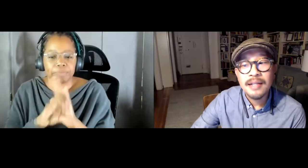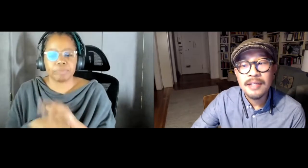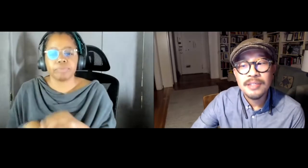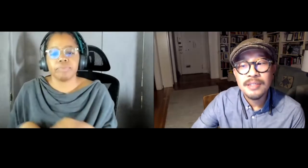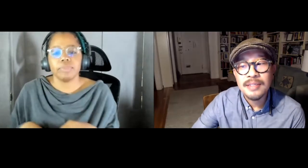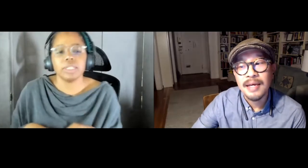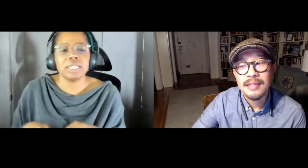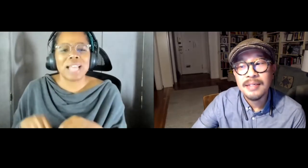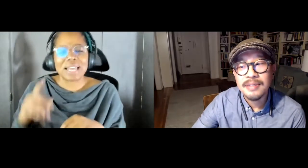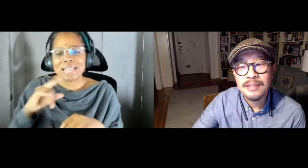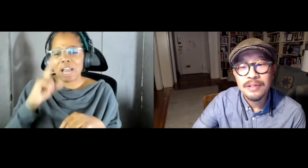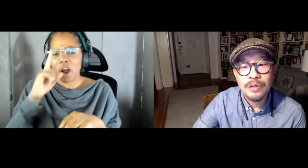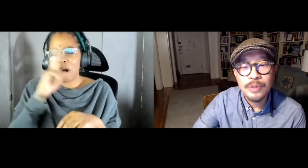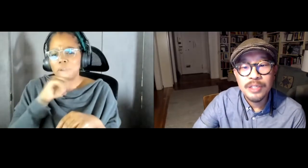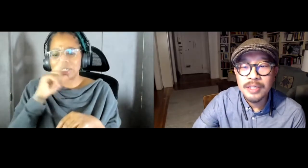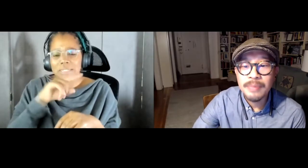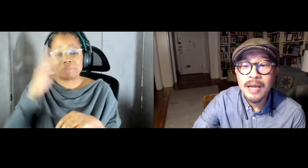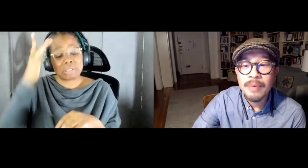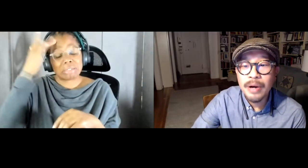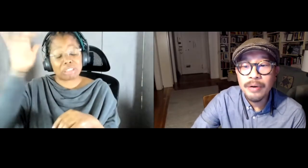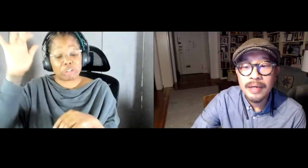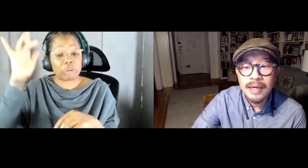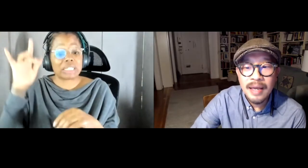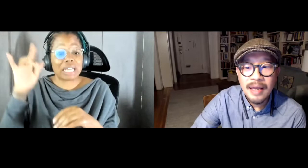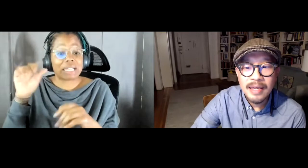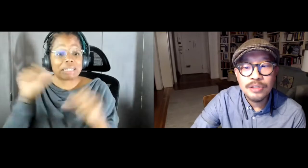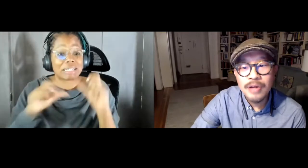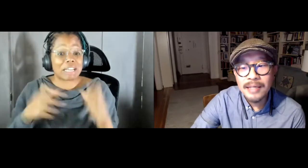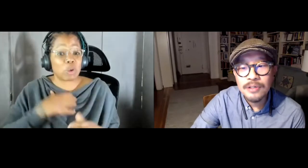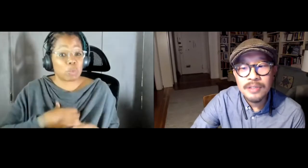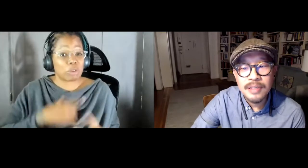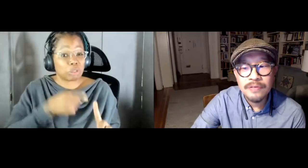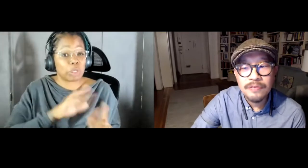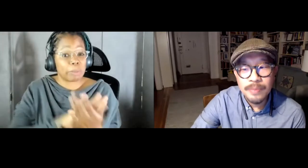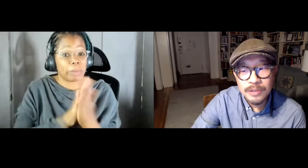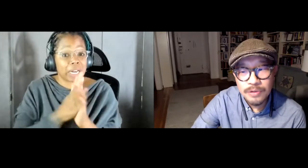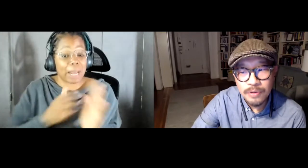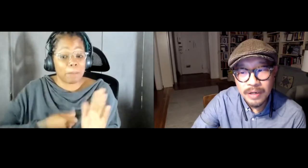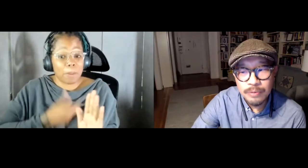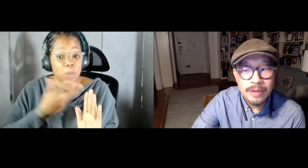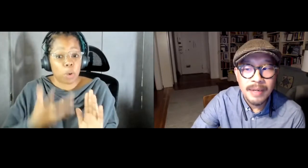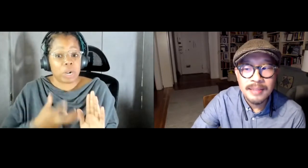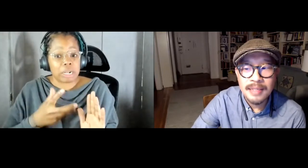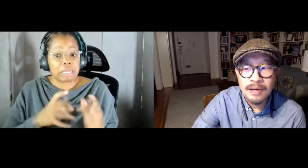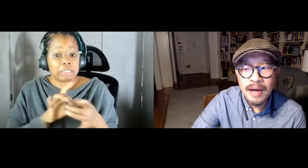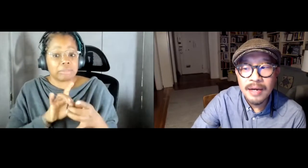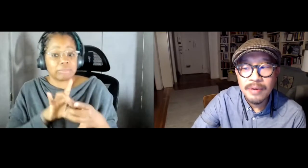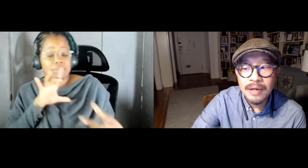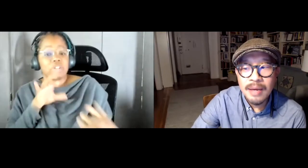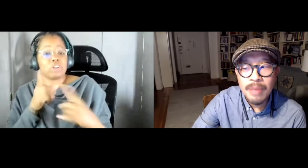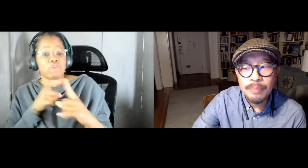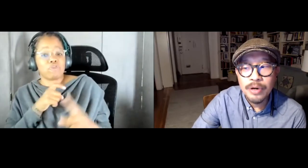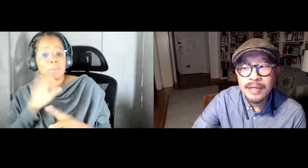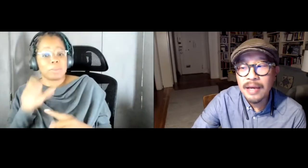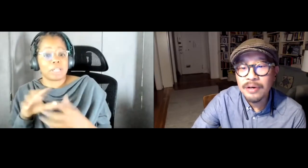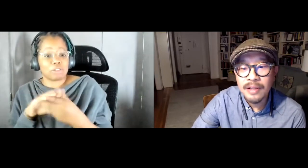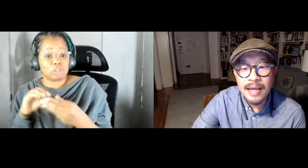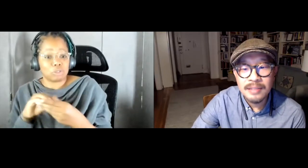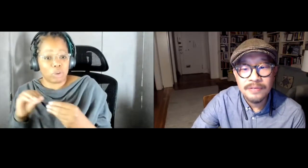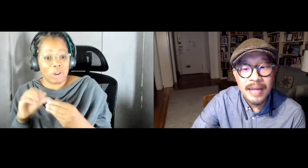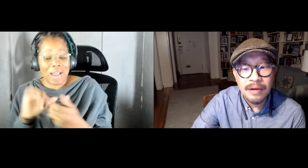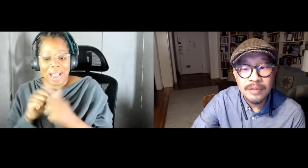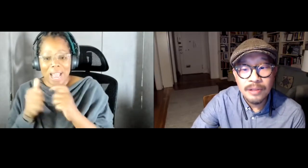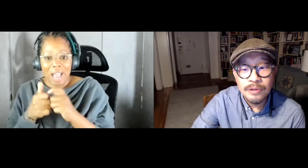artificial intelligence scientist who wished she'd become a poet extracts herself from the story written by Cesar Ira by putting down